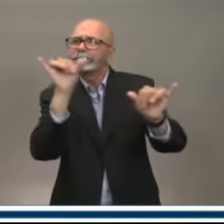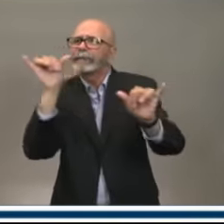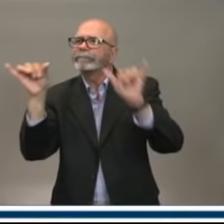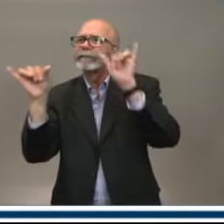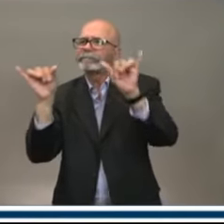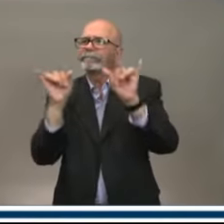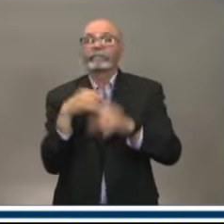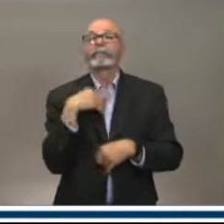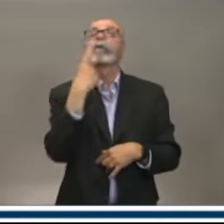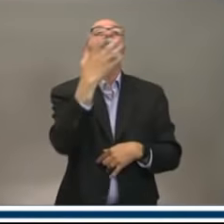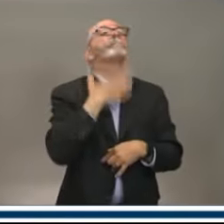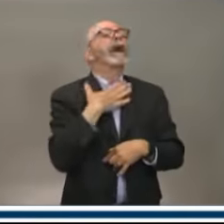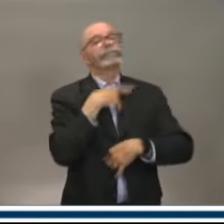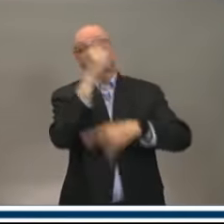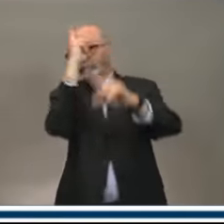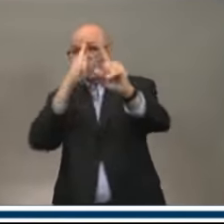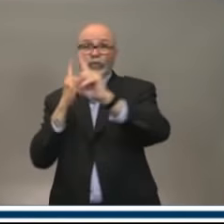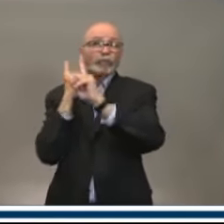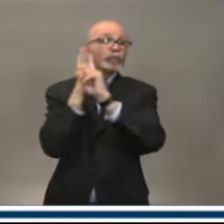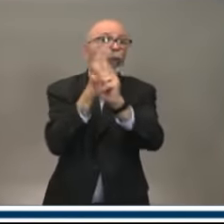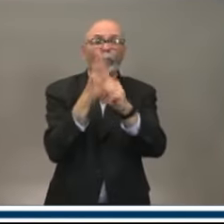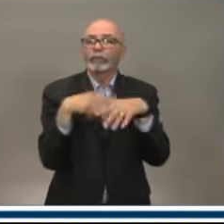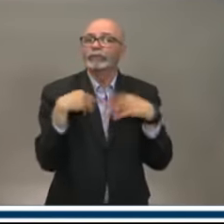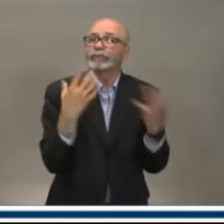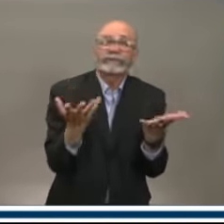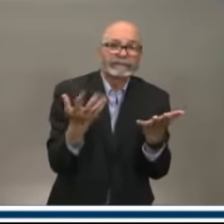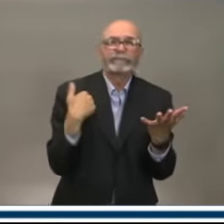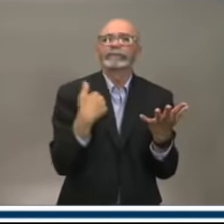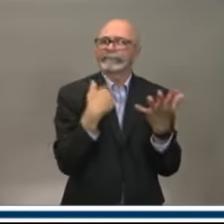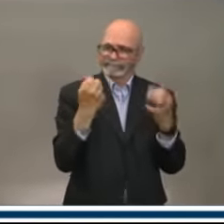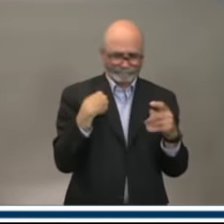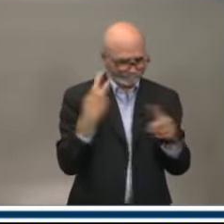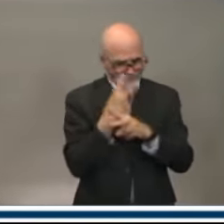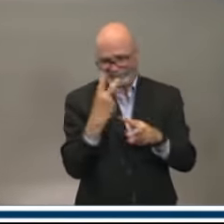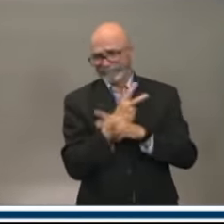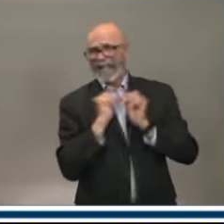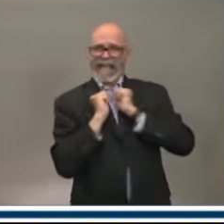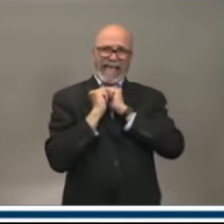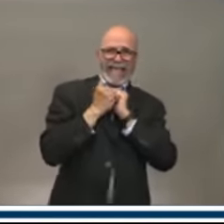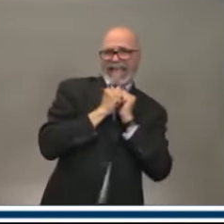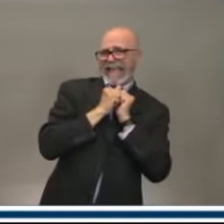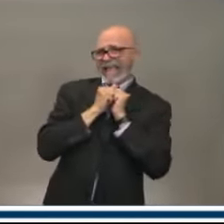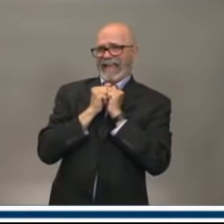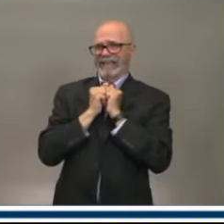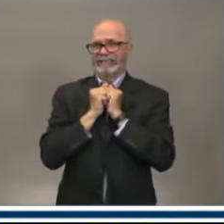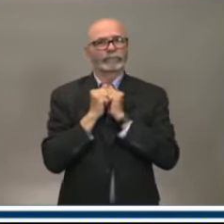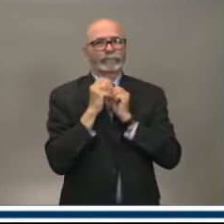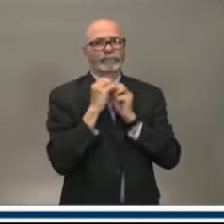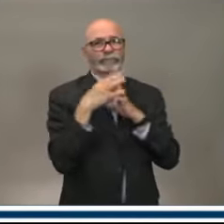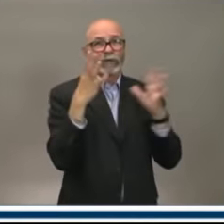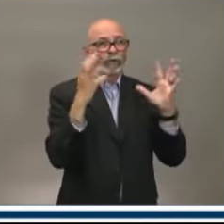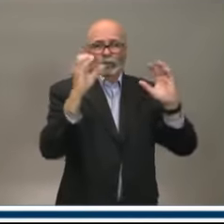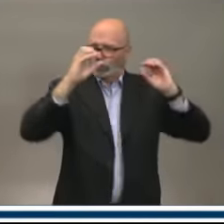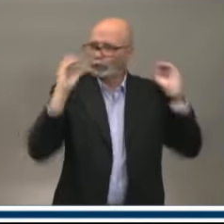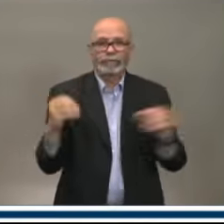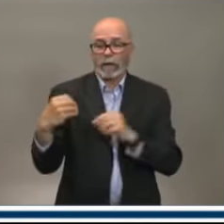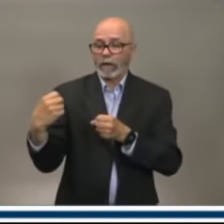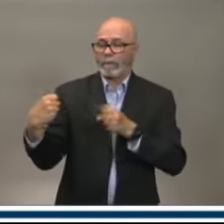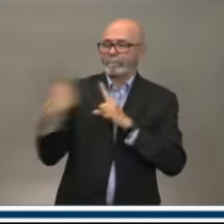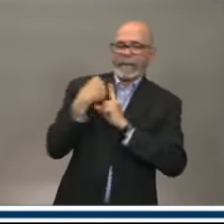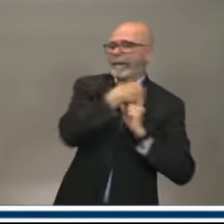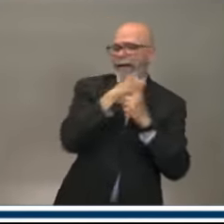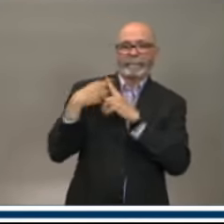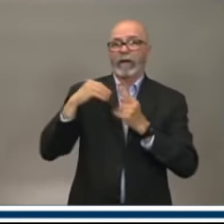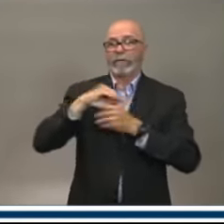we are looking, if at all possible, to have no transmission of COVID-19, we have to respect that there may well